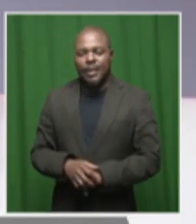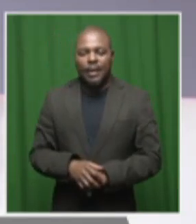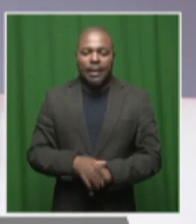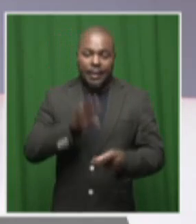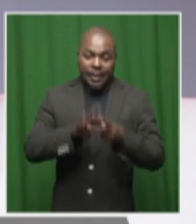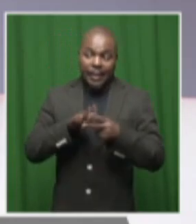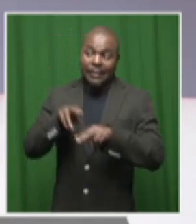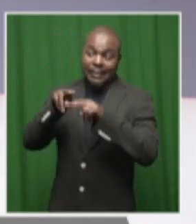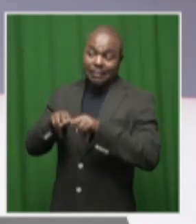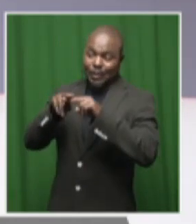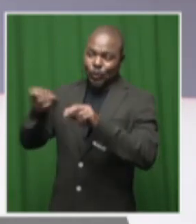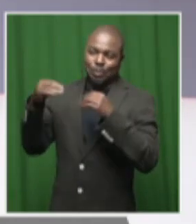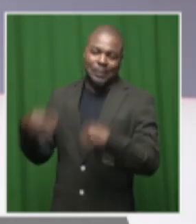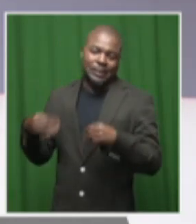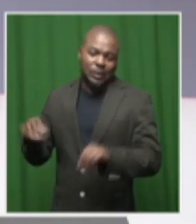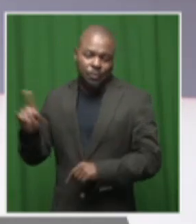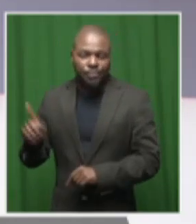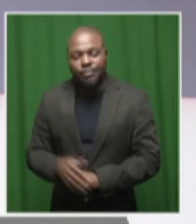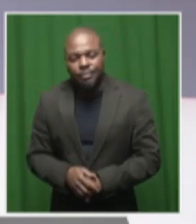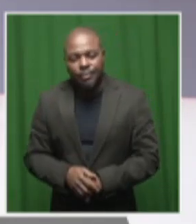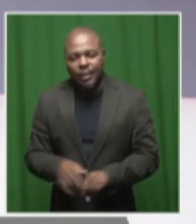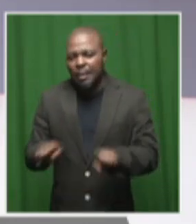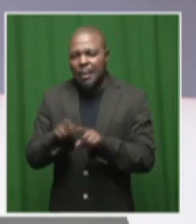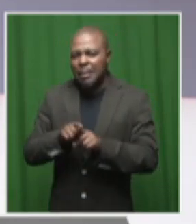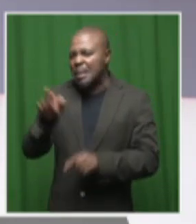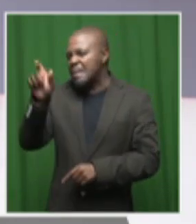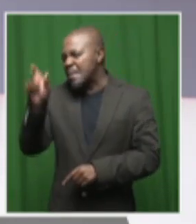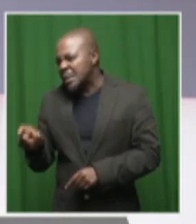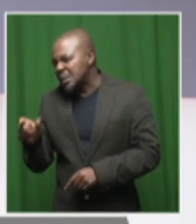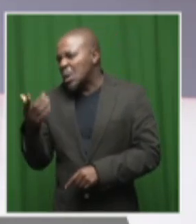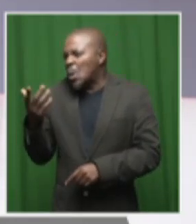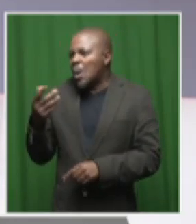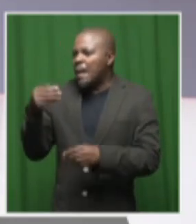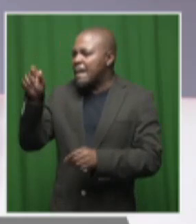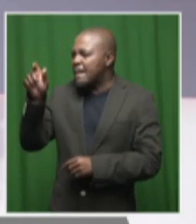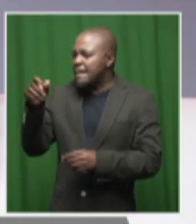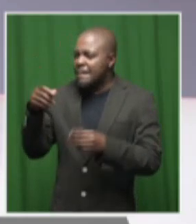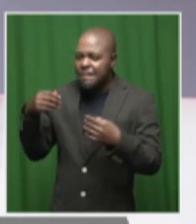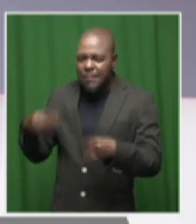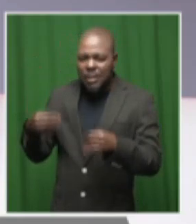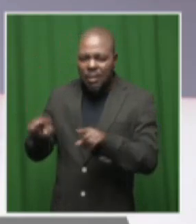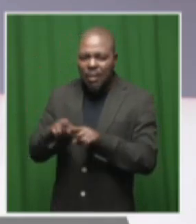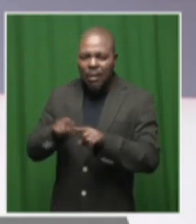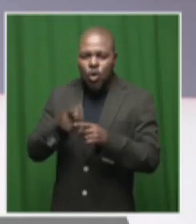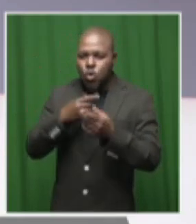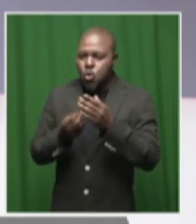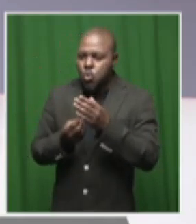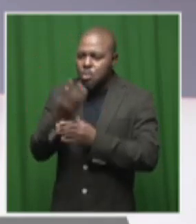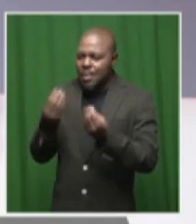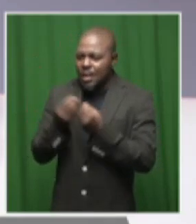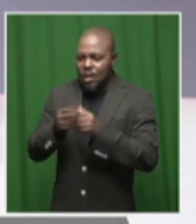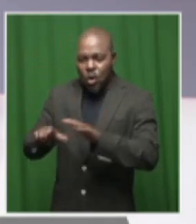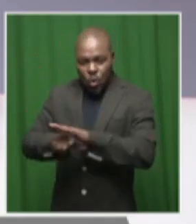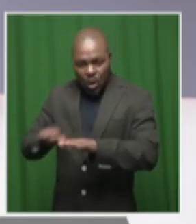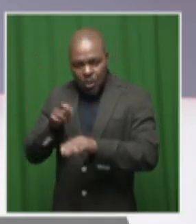industry you're in. So you could be a person or a business that manufactures bespoke furniture locally. We will then